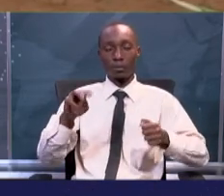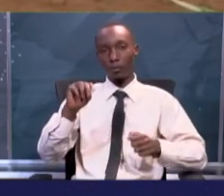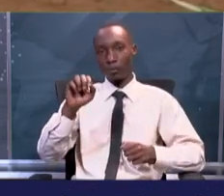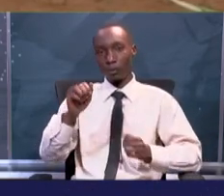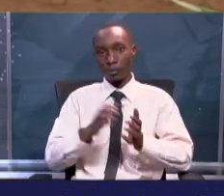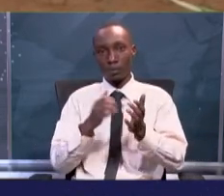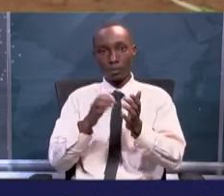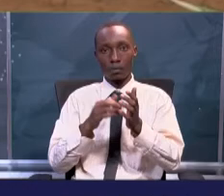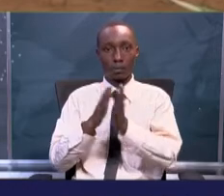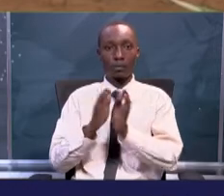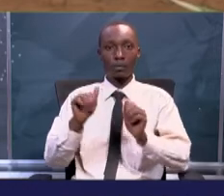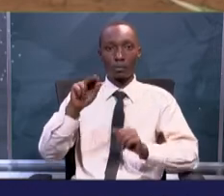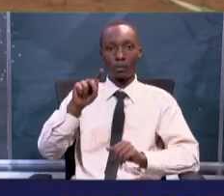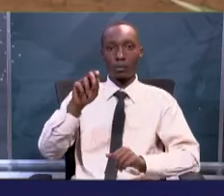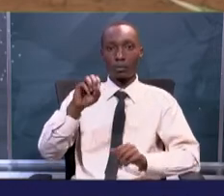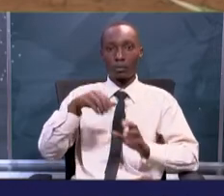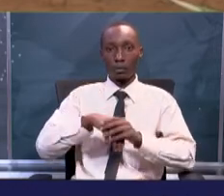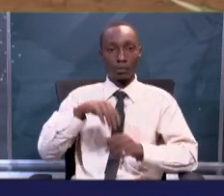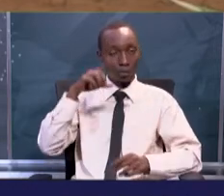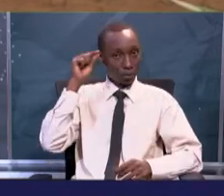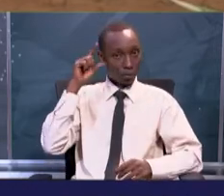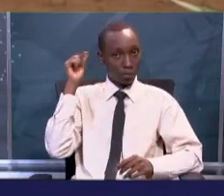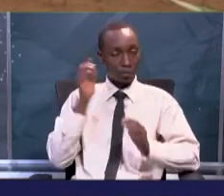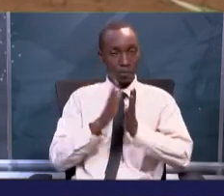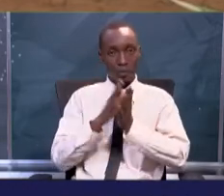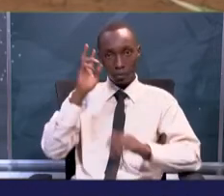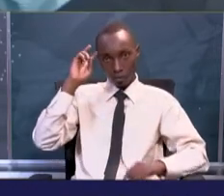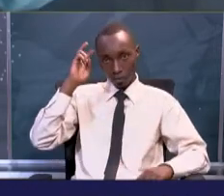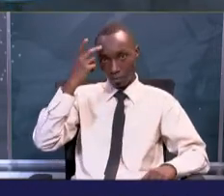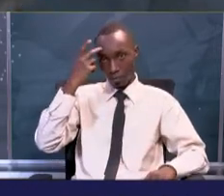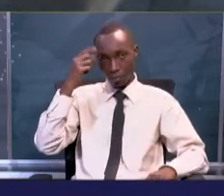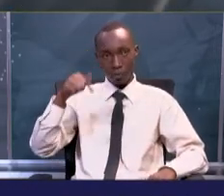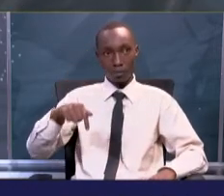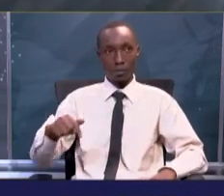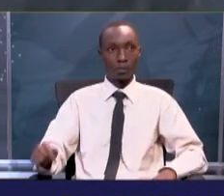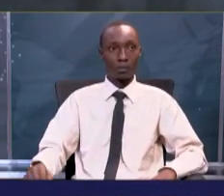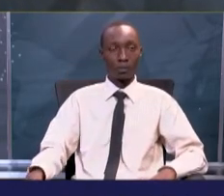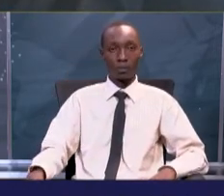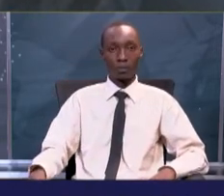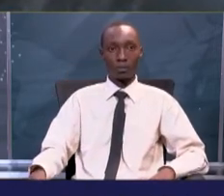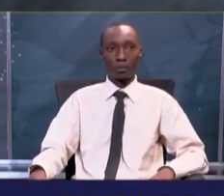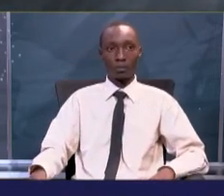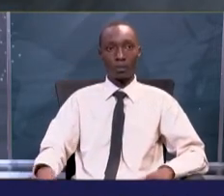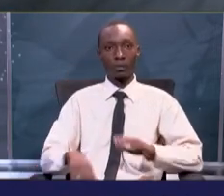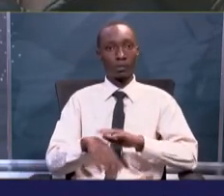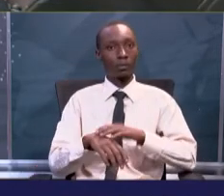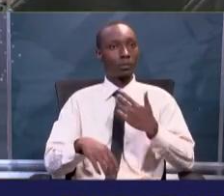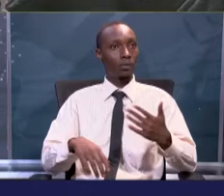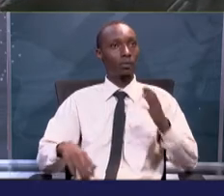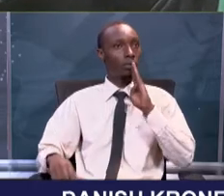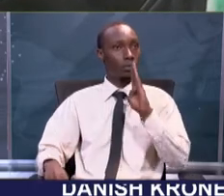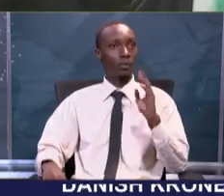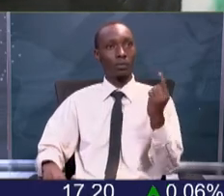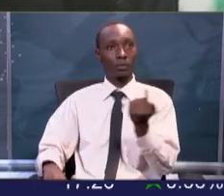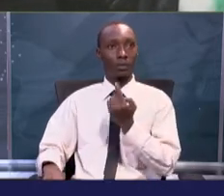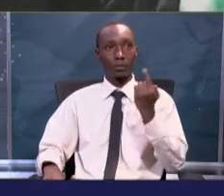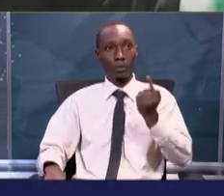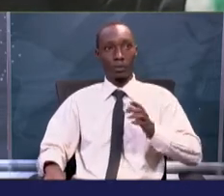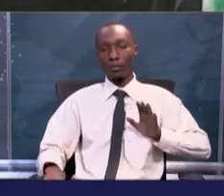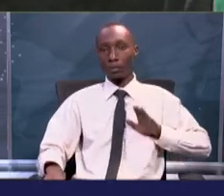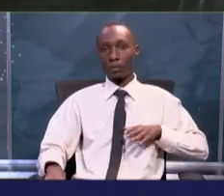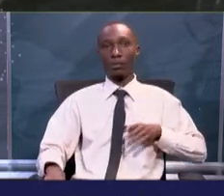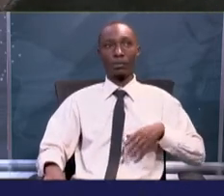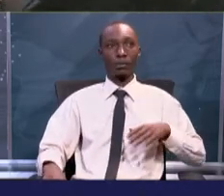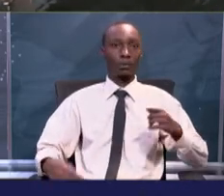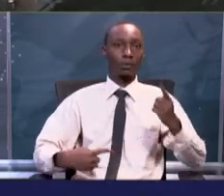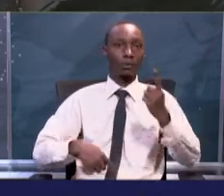and Autocross events in Mombasa and Nairobi. Good feeling being the only lady, especially beating the guys